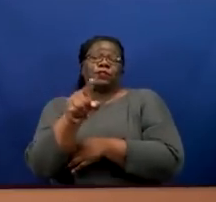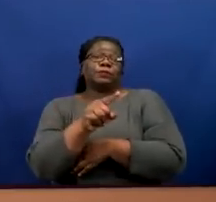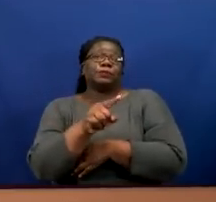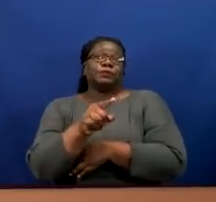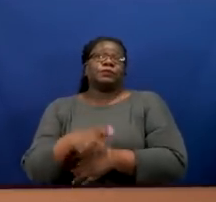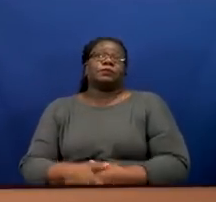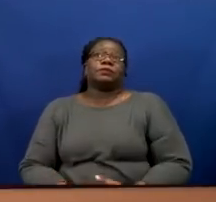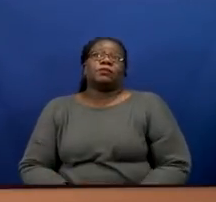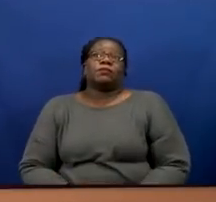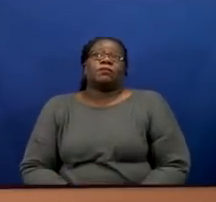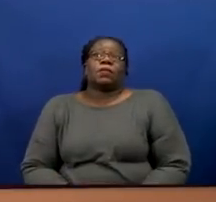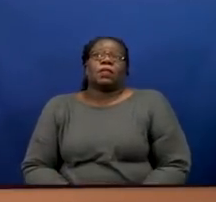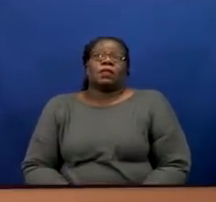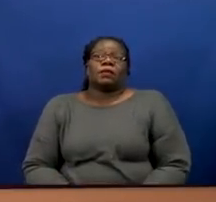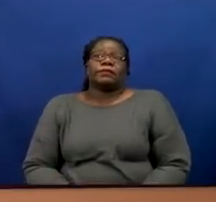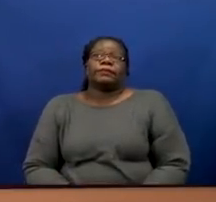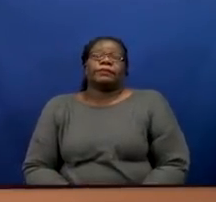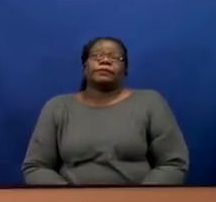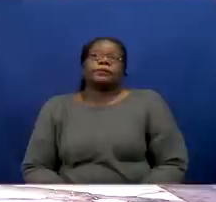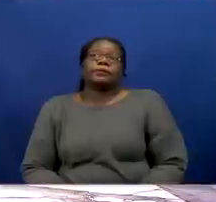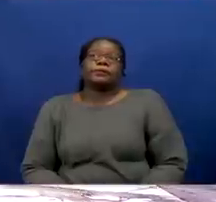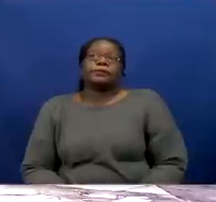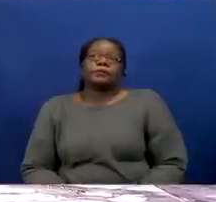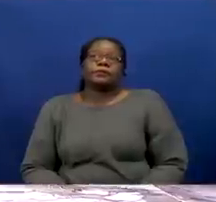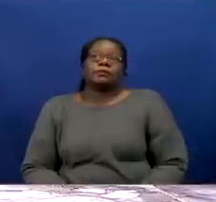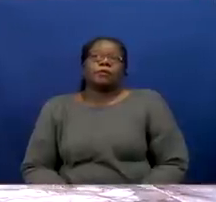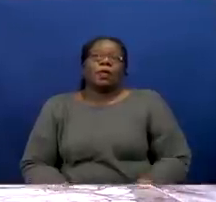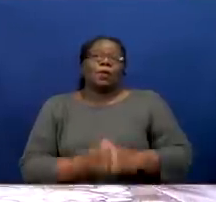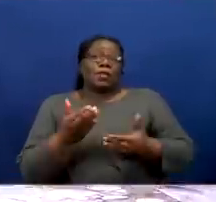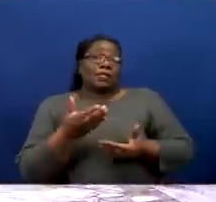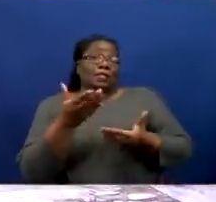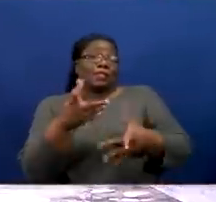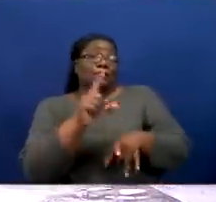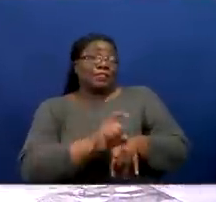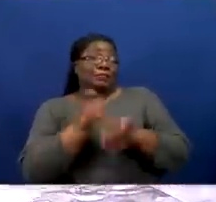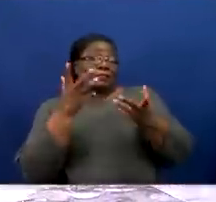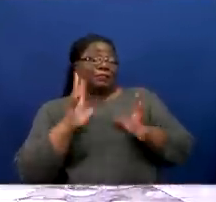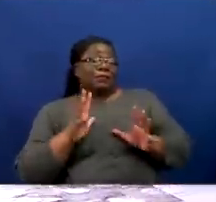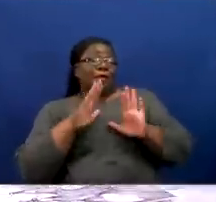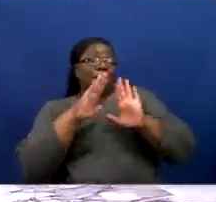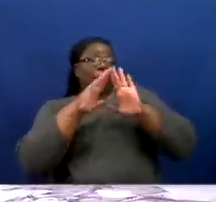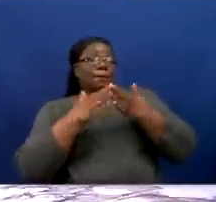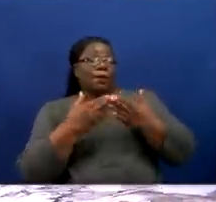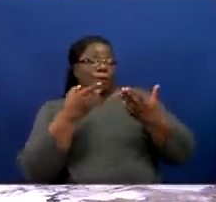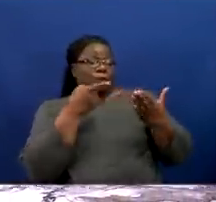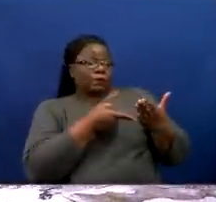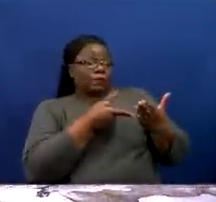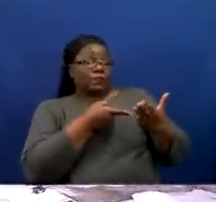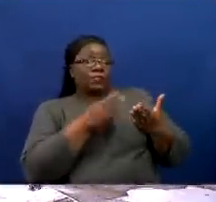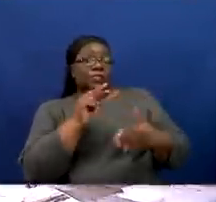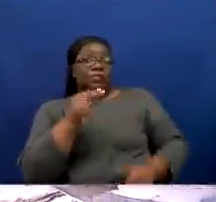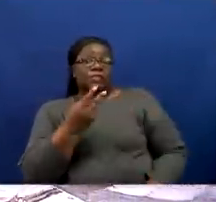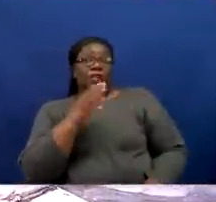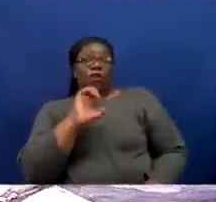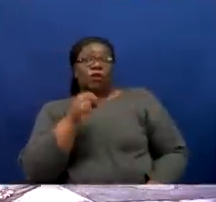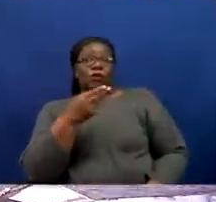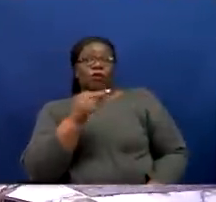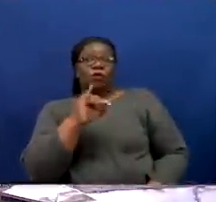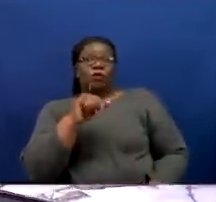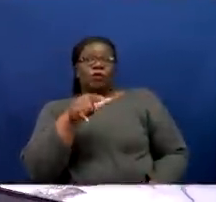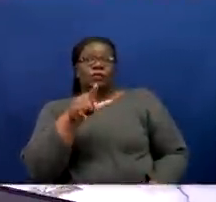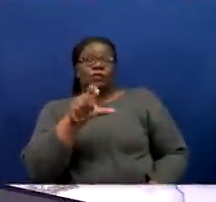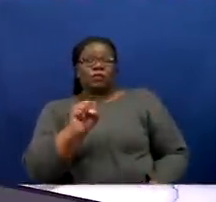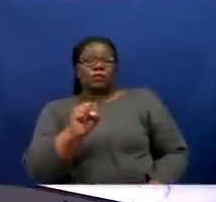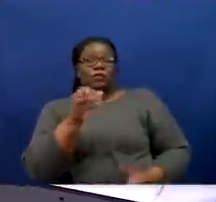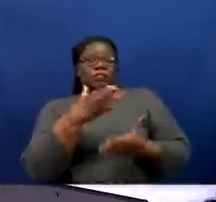side. And so when the dedication of the temple is completed, the Bible says in 2 Chronicles chapter 7